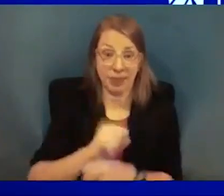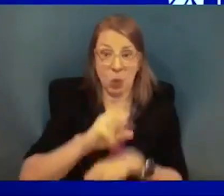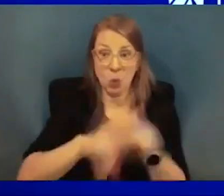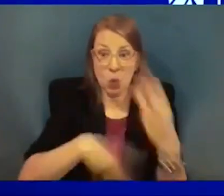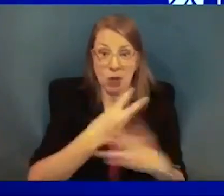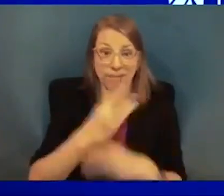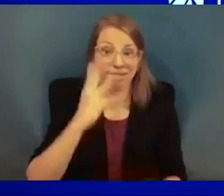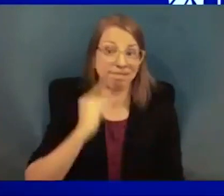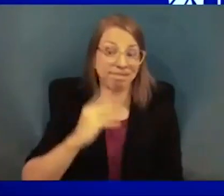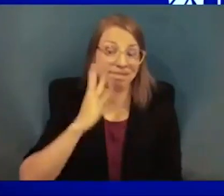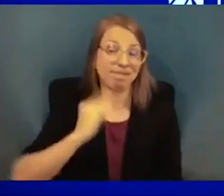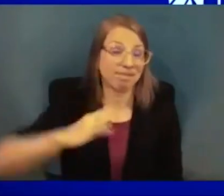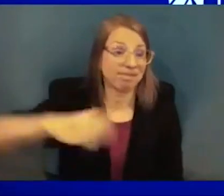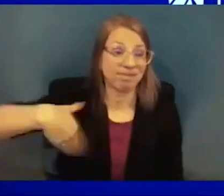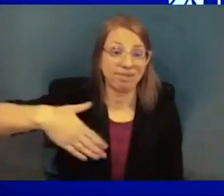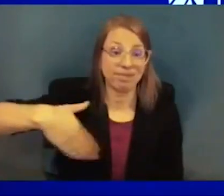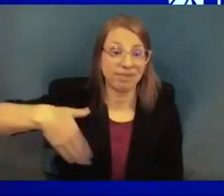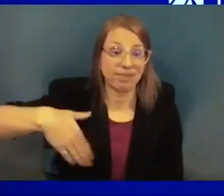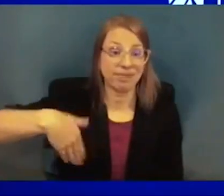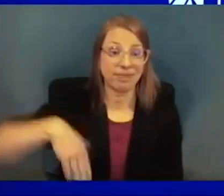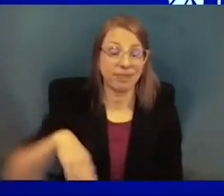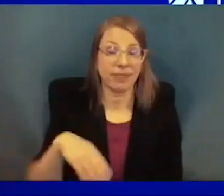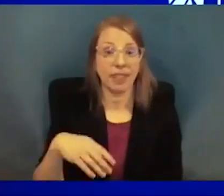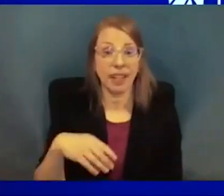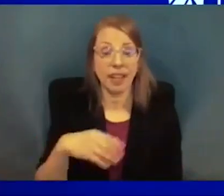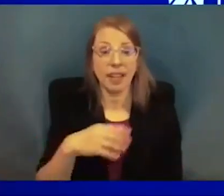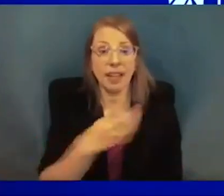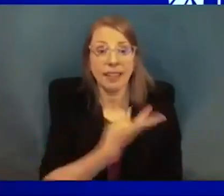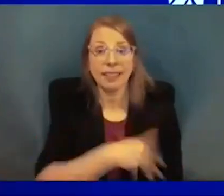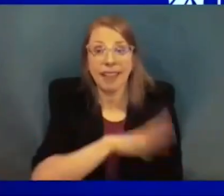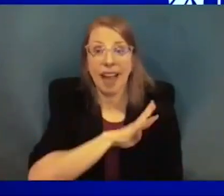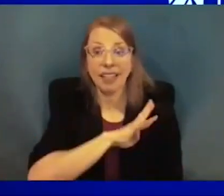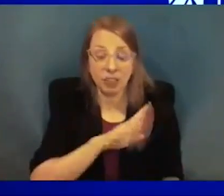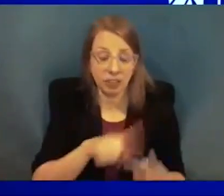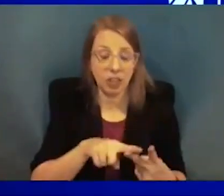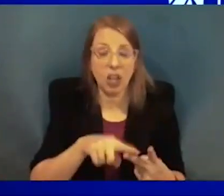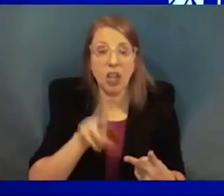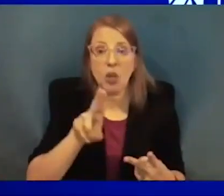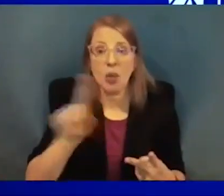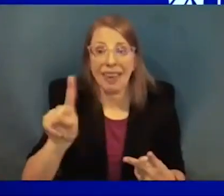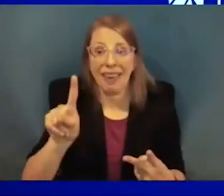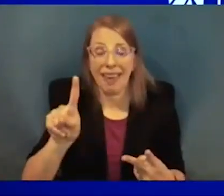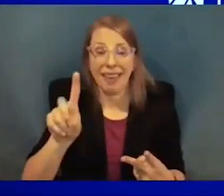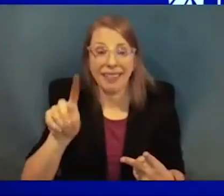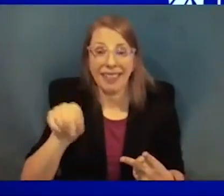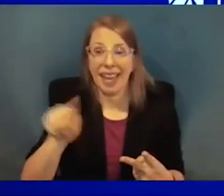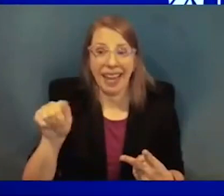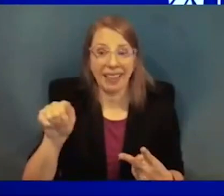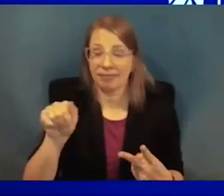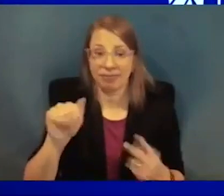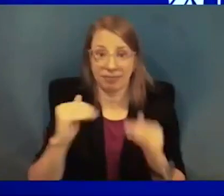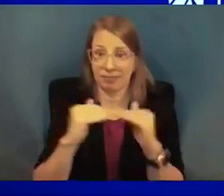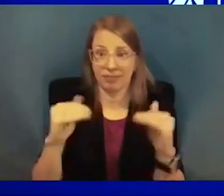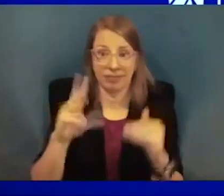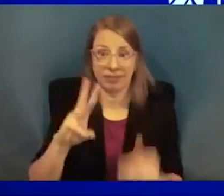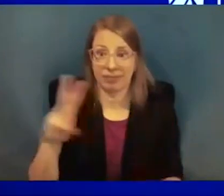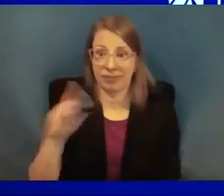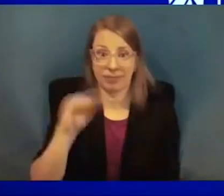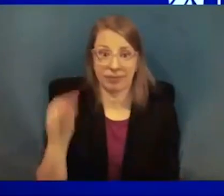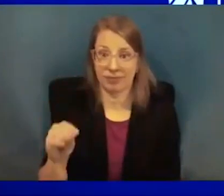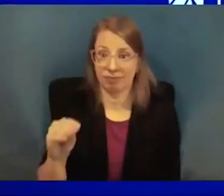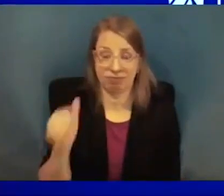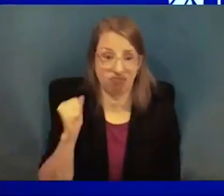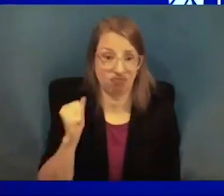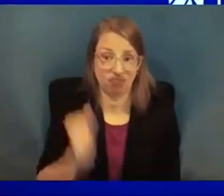Again, in the Scottish and the UK data, that would not bear out to that type of significance or